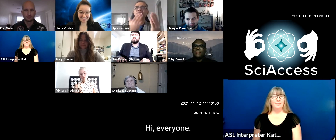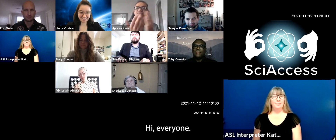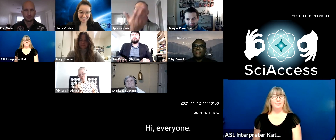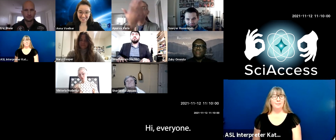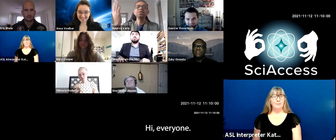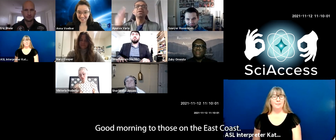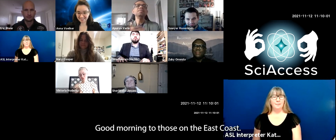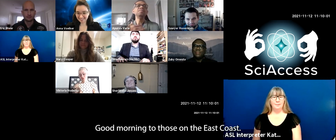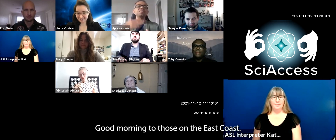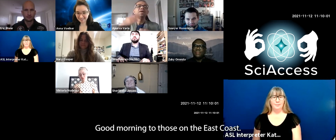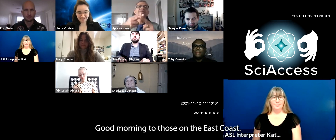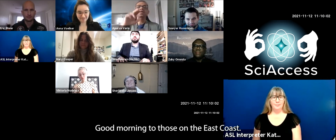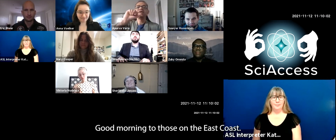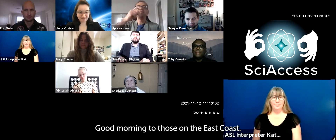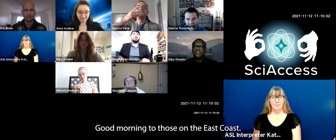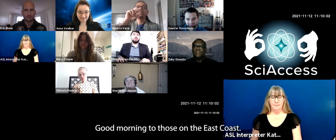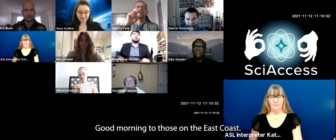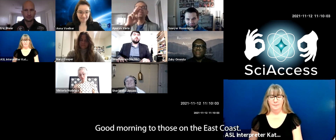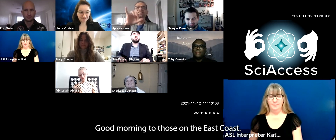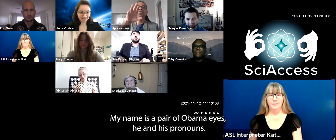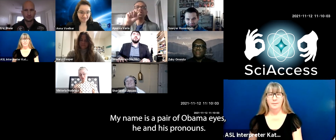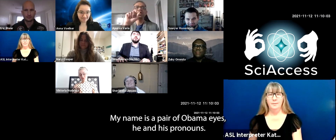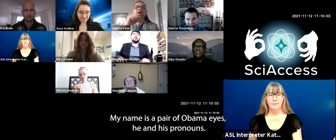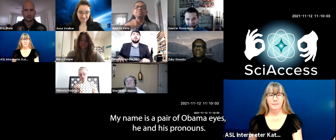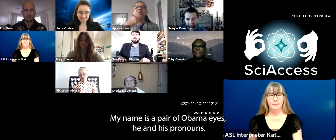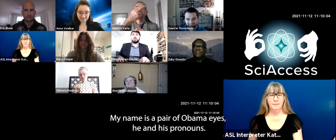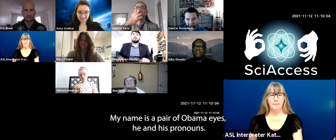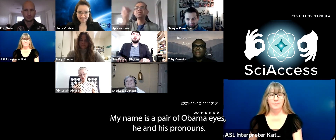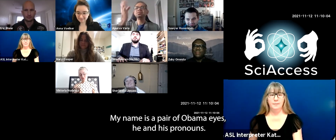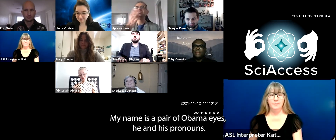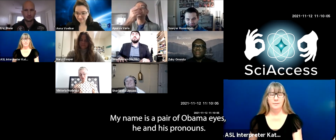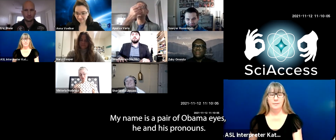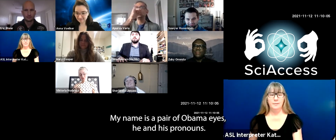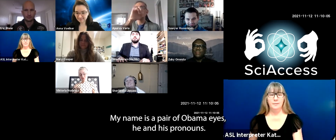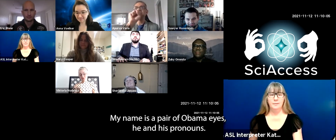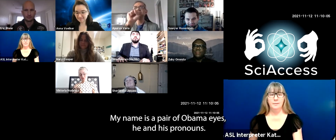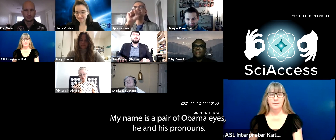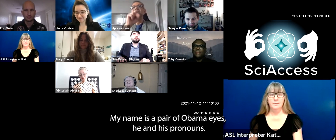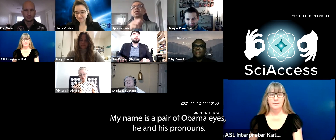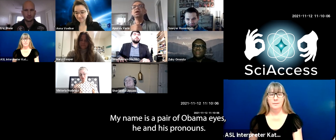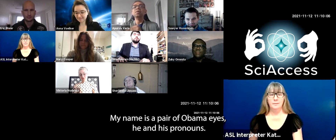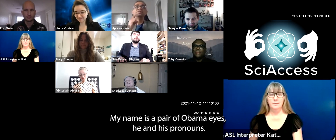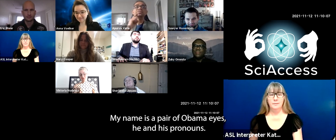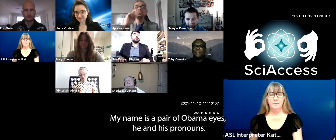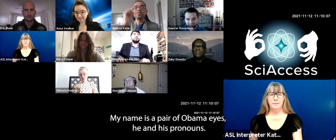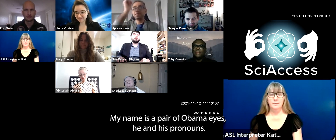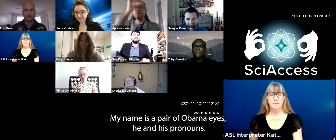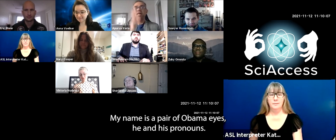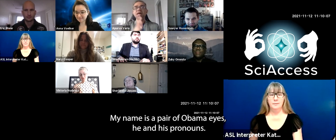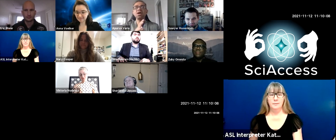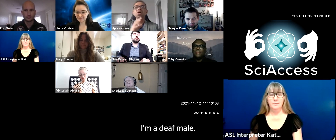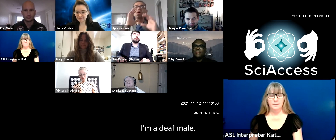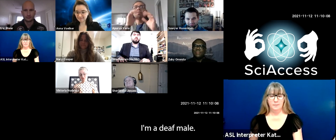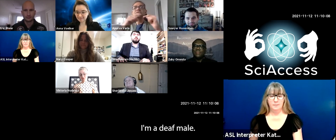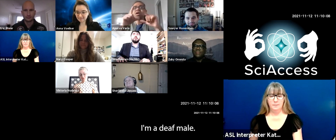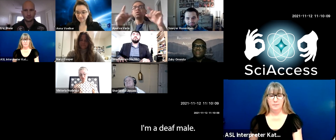Hi, everyone. Good morning to those on the East Coast. My name is Apurva Varia. I use he, him, his